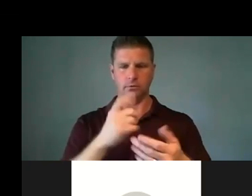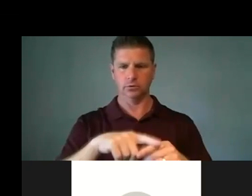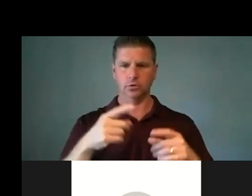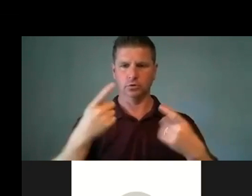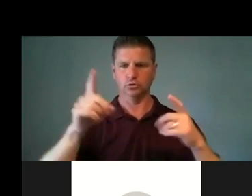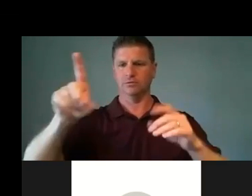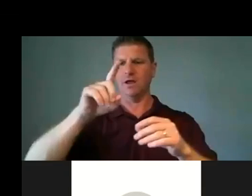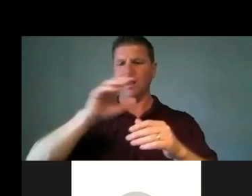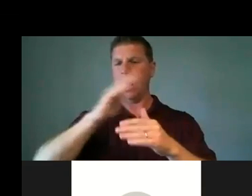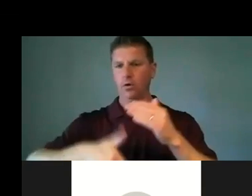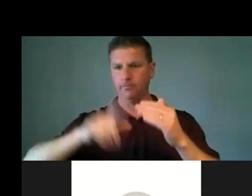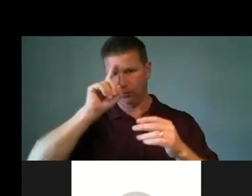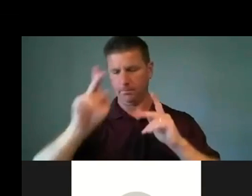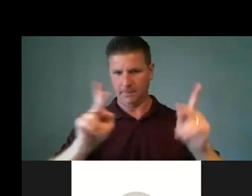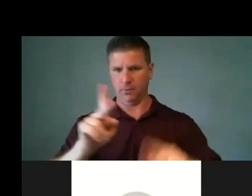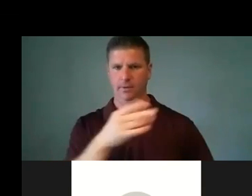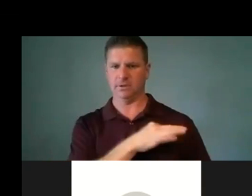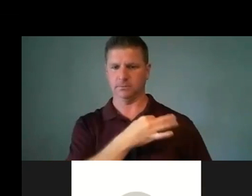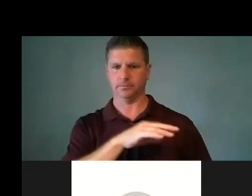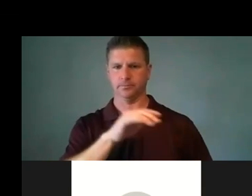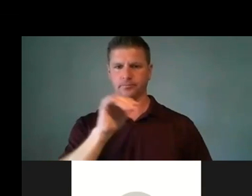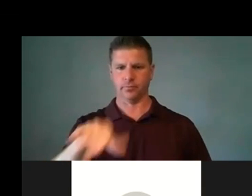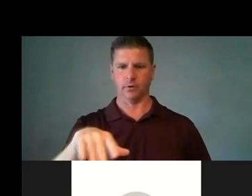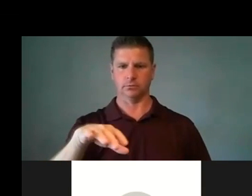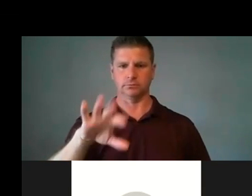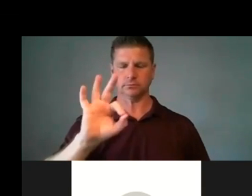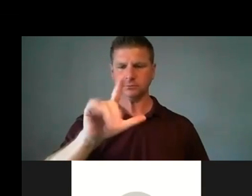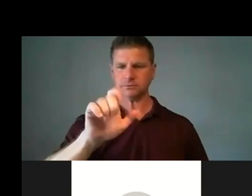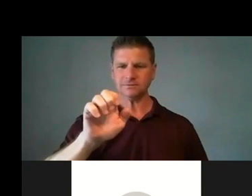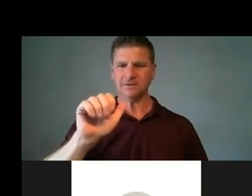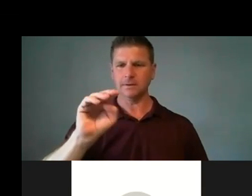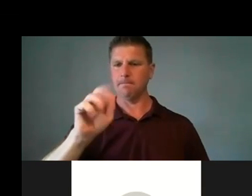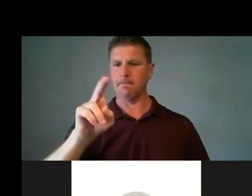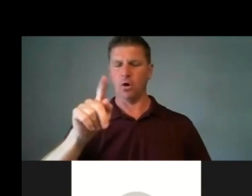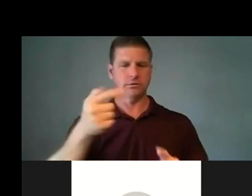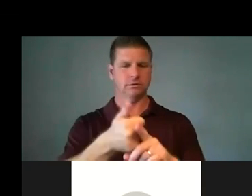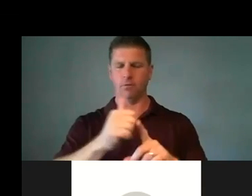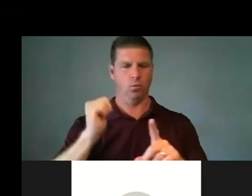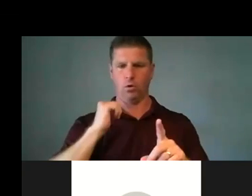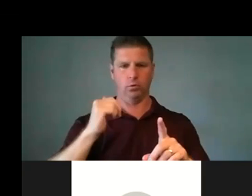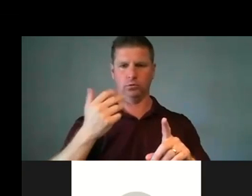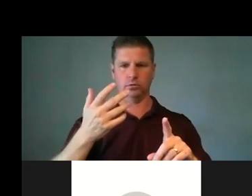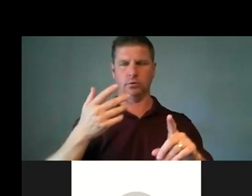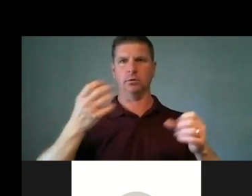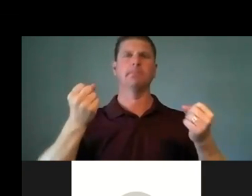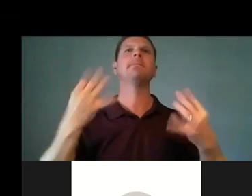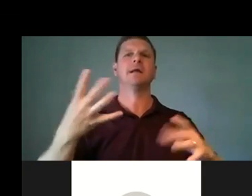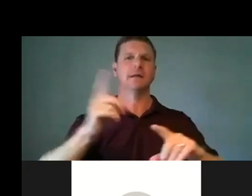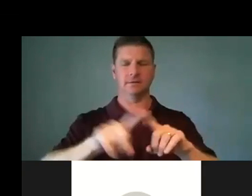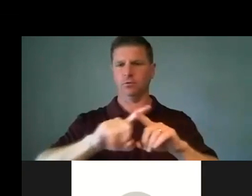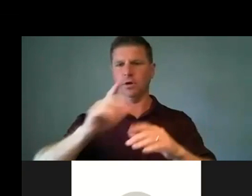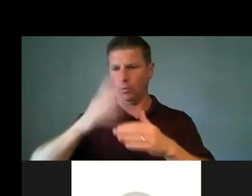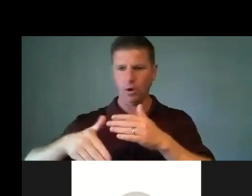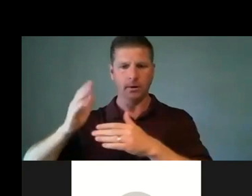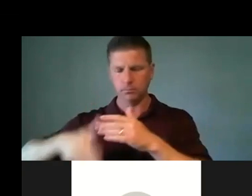for the people of Pittsburgh that the free market on its own is not going to generate. And there are all kinds of outcomes that we need to intervene on,